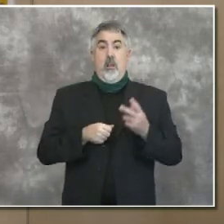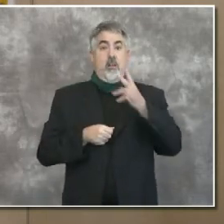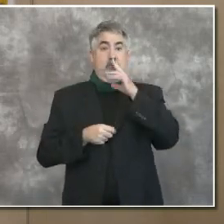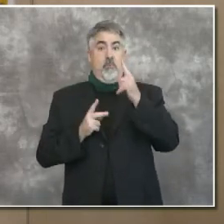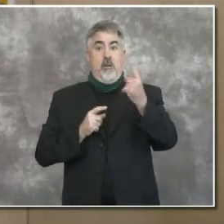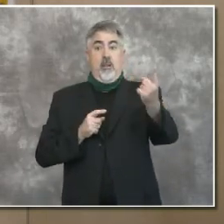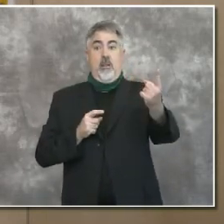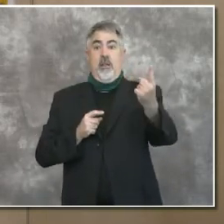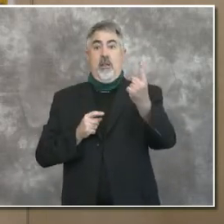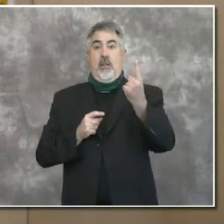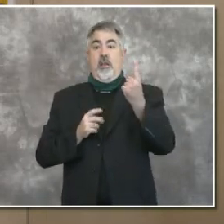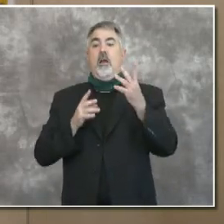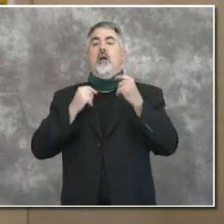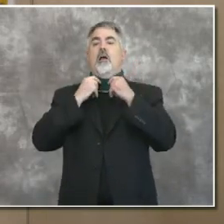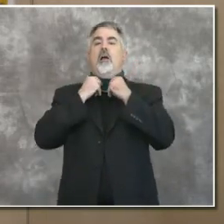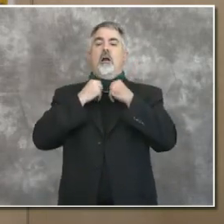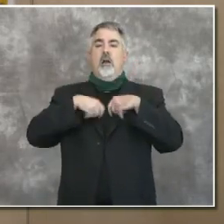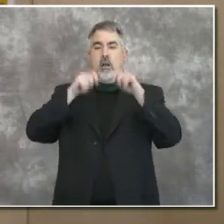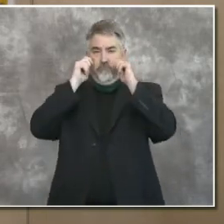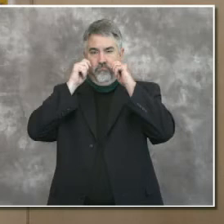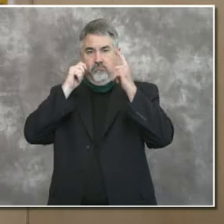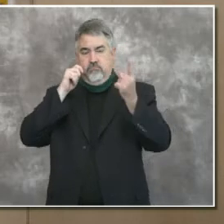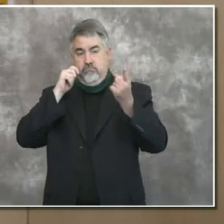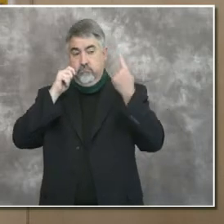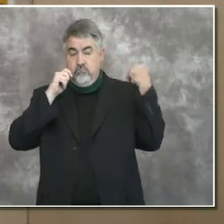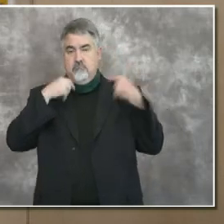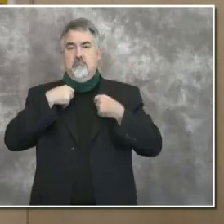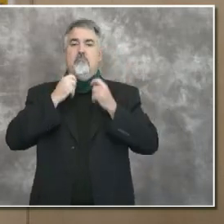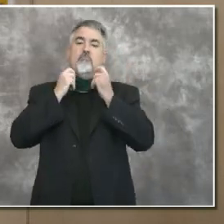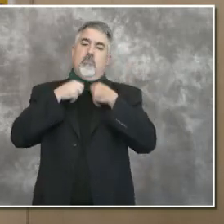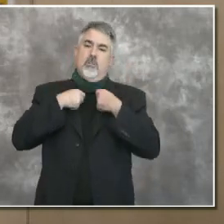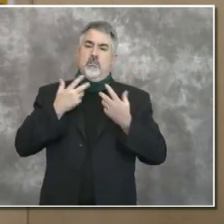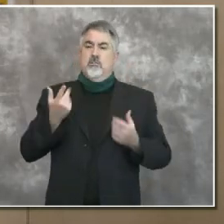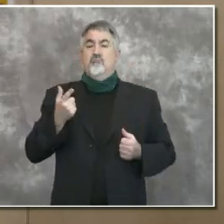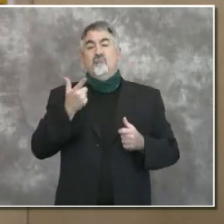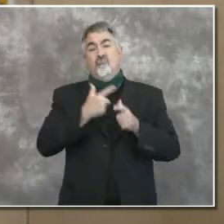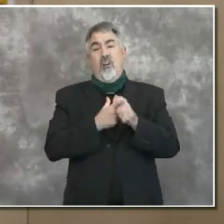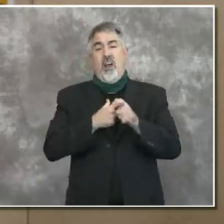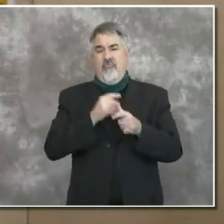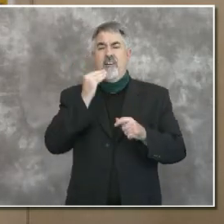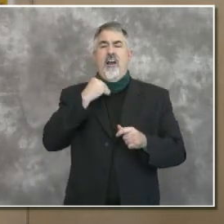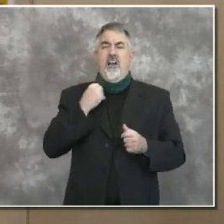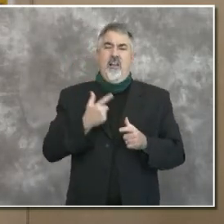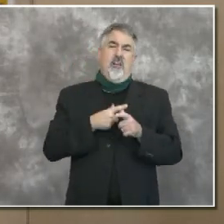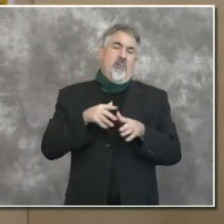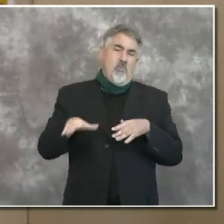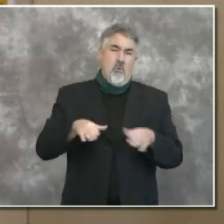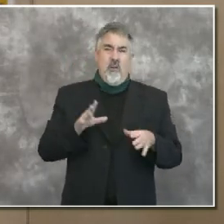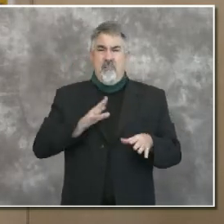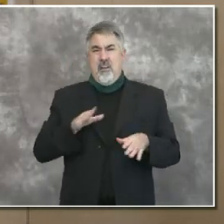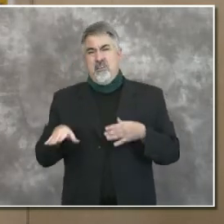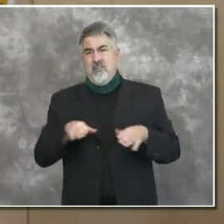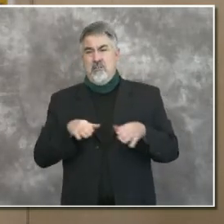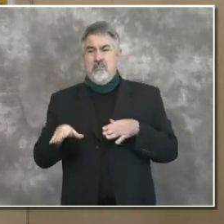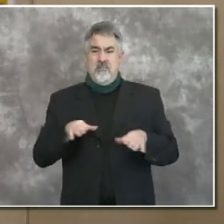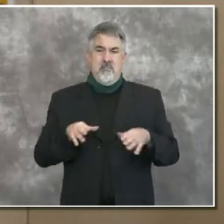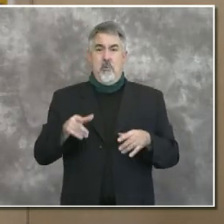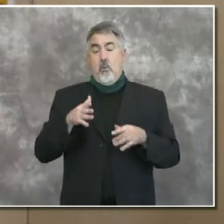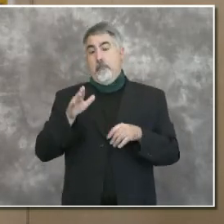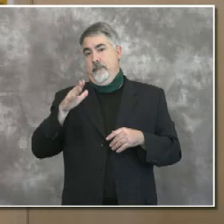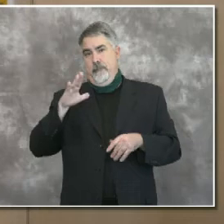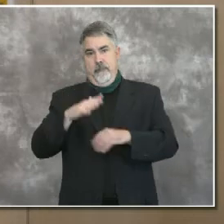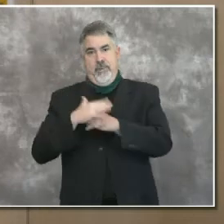feet of individuals, they pull it up, whether they're running, whether they're walking, or strolling with